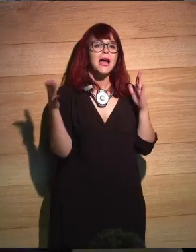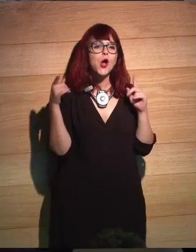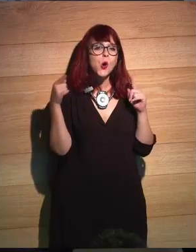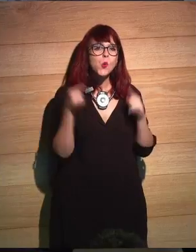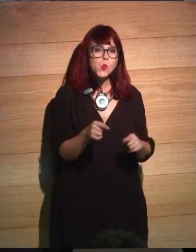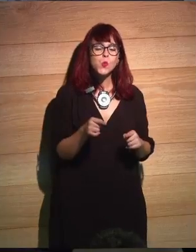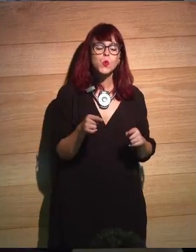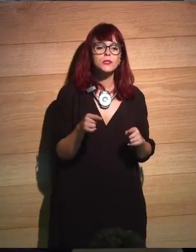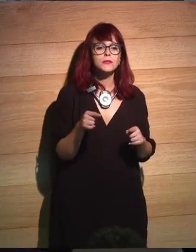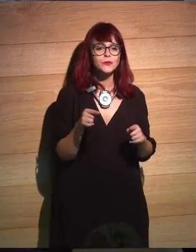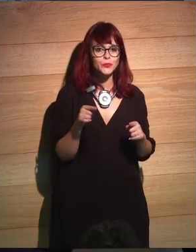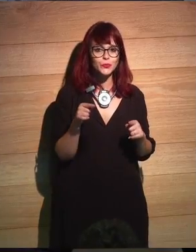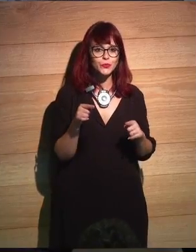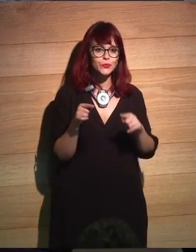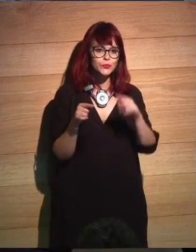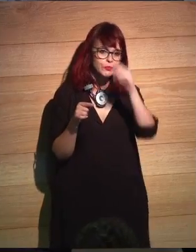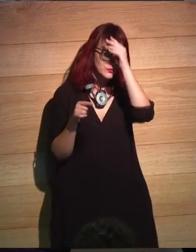building some kind of